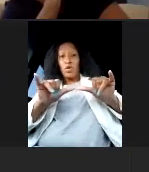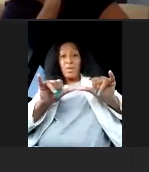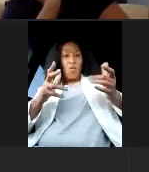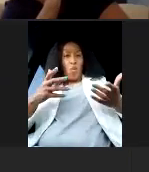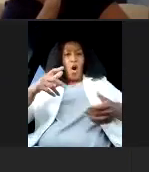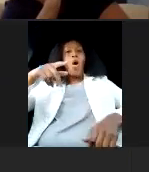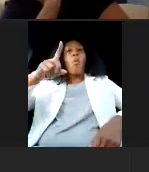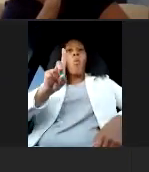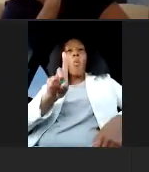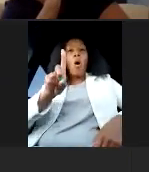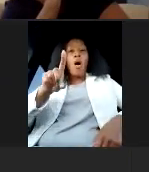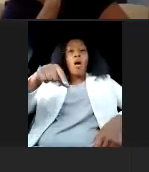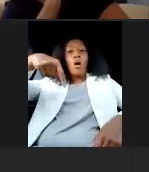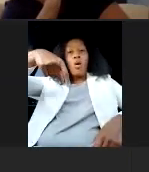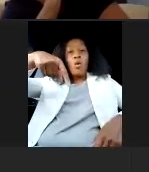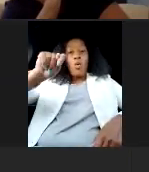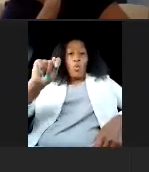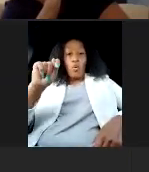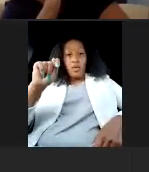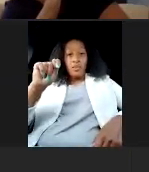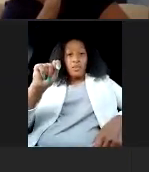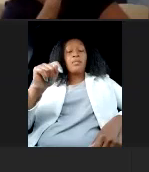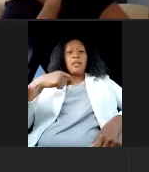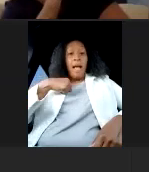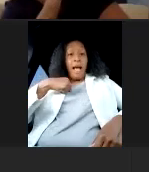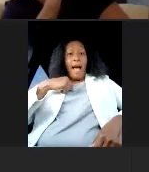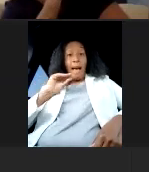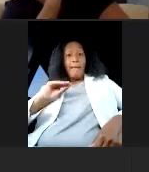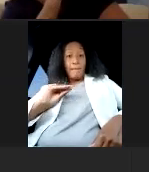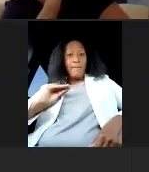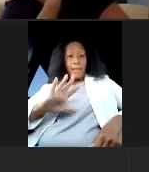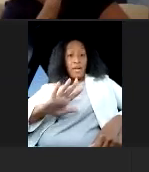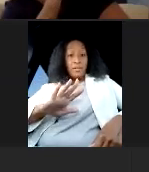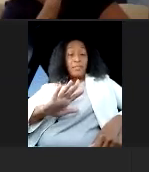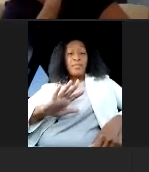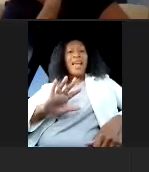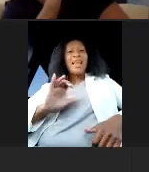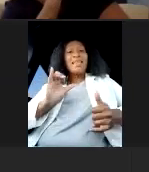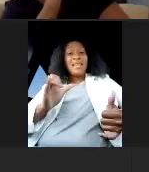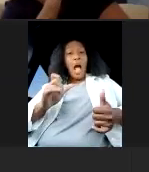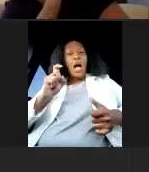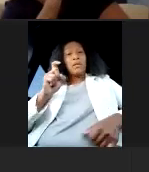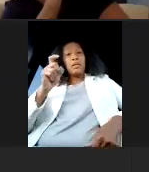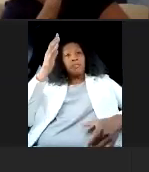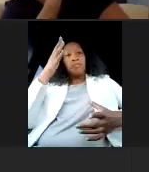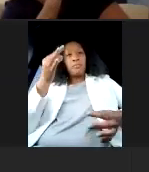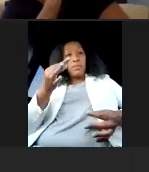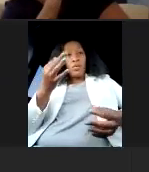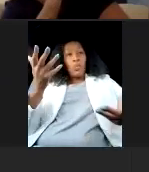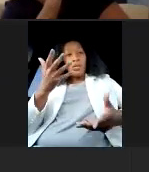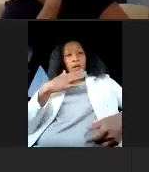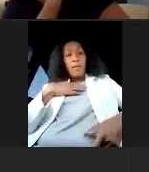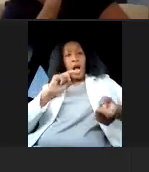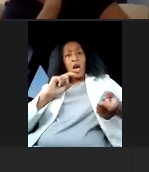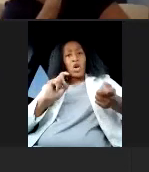Okay. So I write that out front. And then I have to go and get conversion factors that will help me